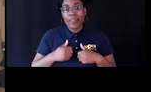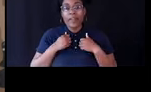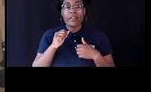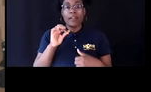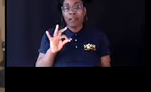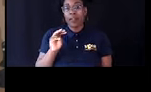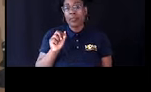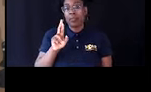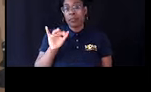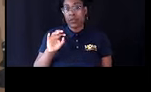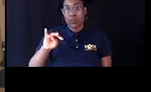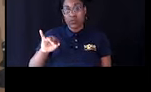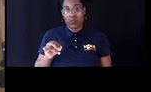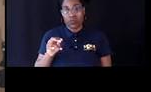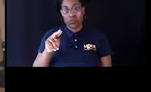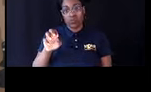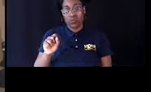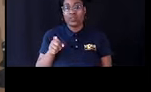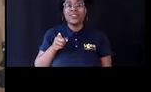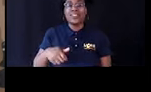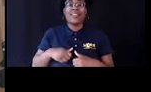of New York in the early 1800s.